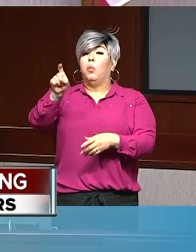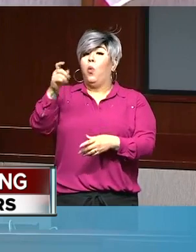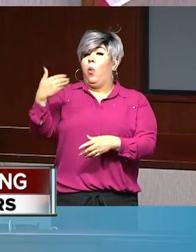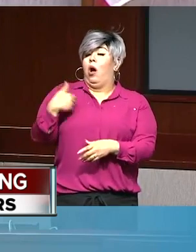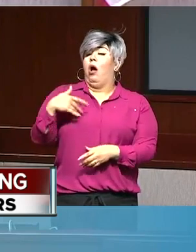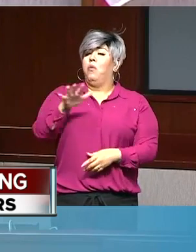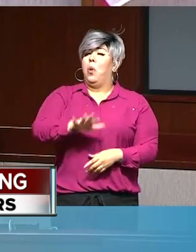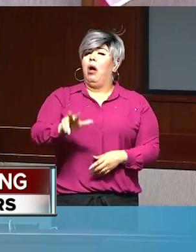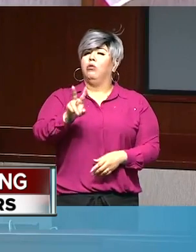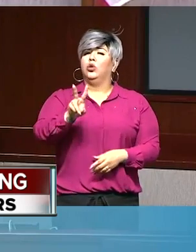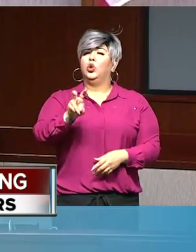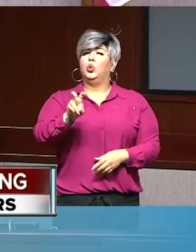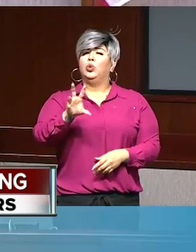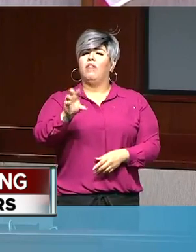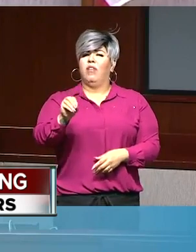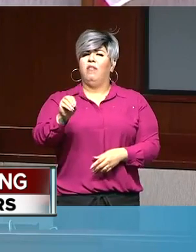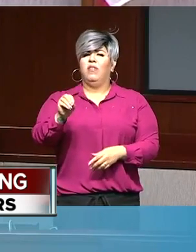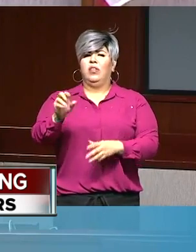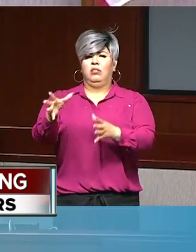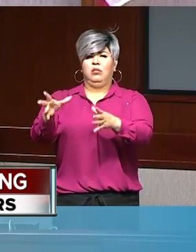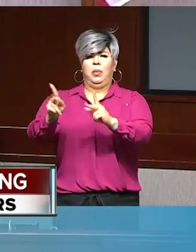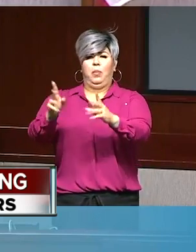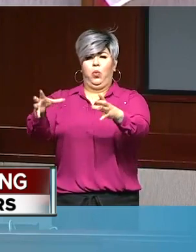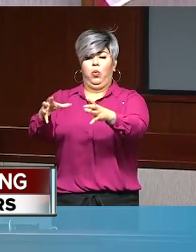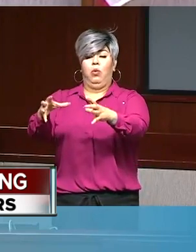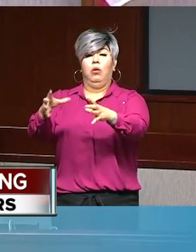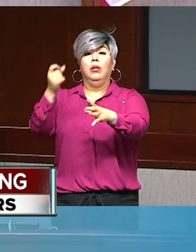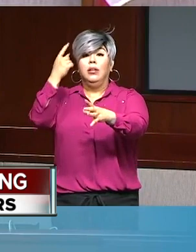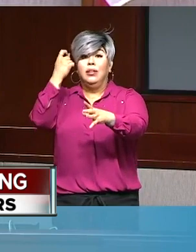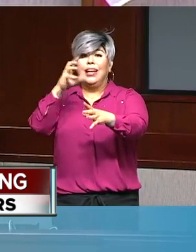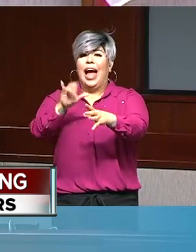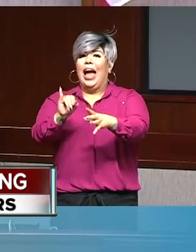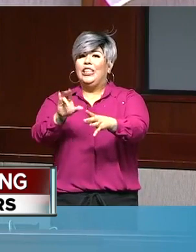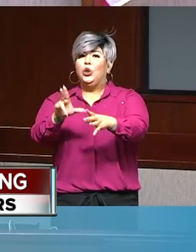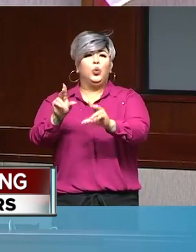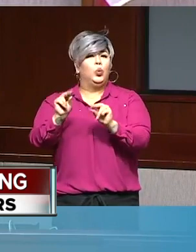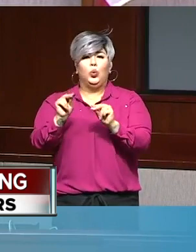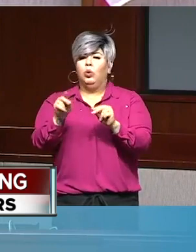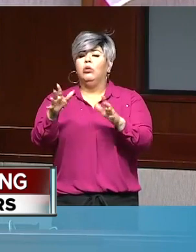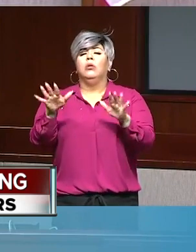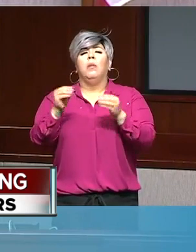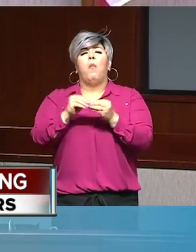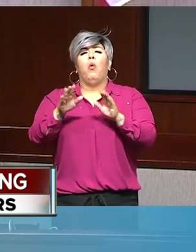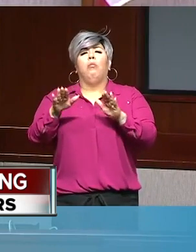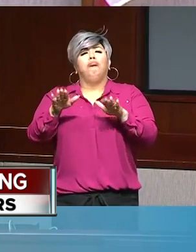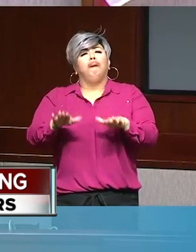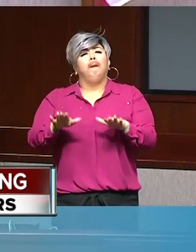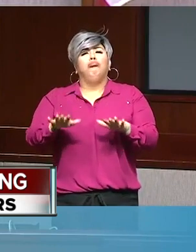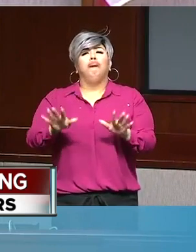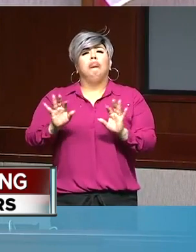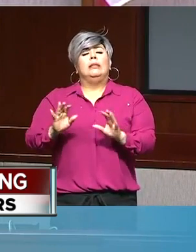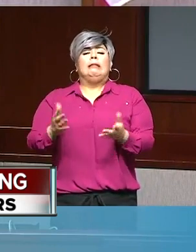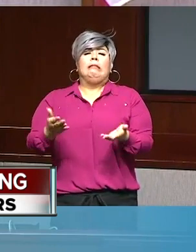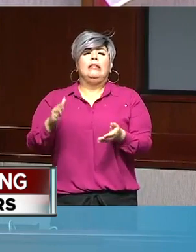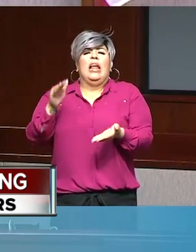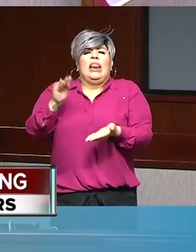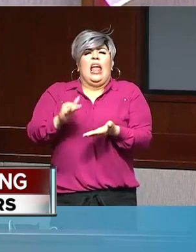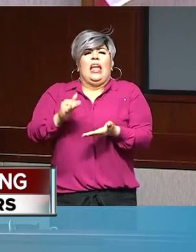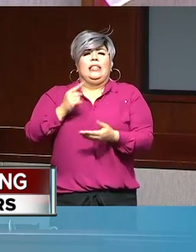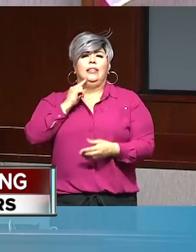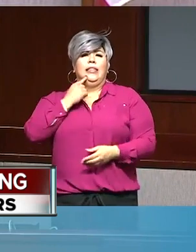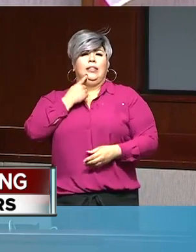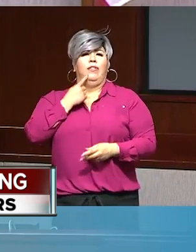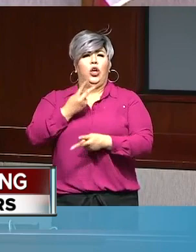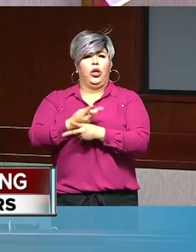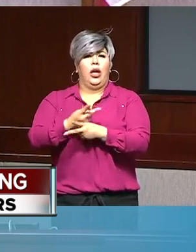250 individuals, but not at the ICU level. This is at a much lower level. So as we're having discussions with the